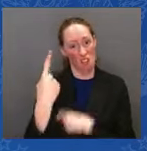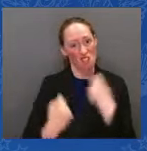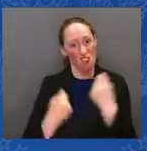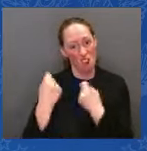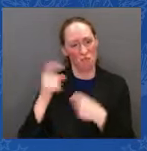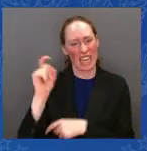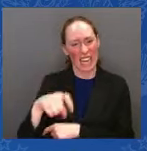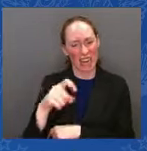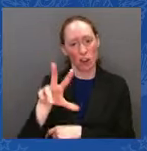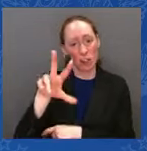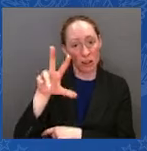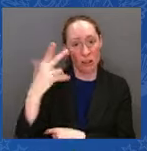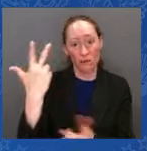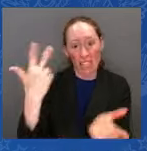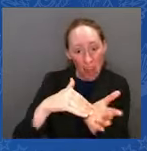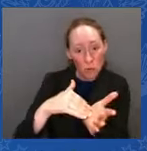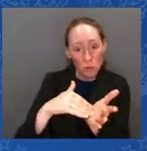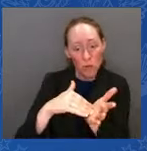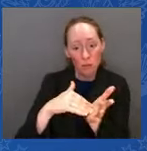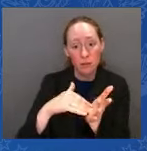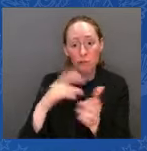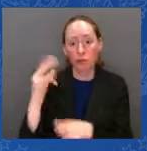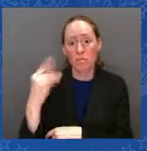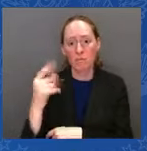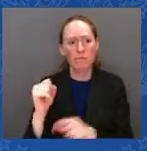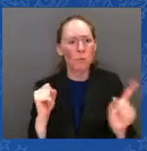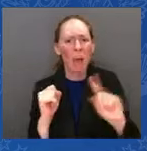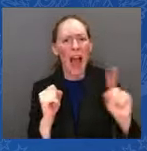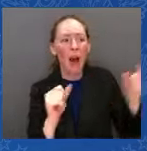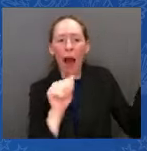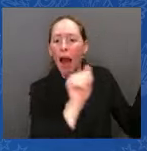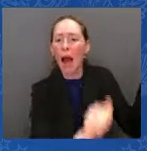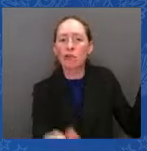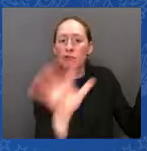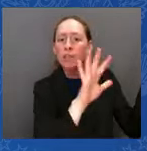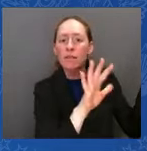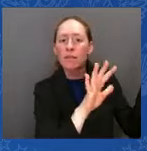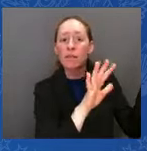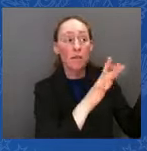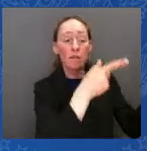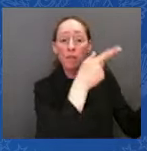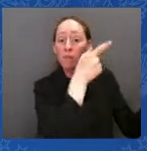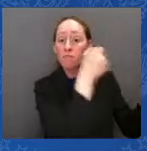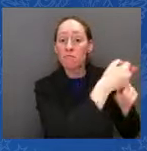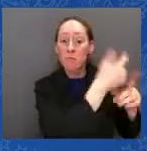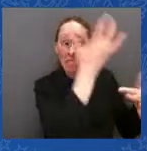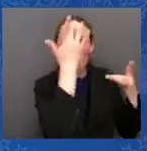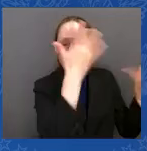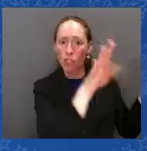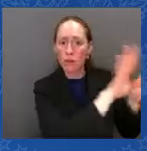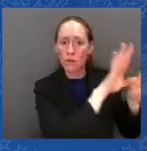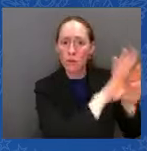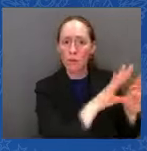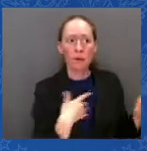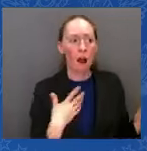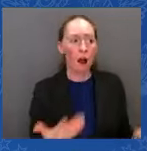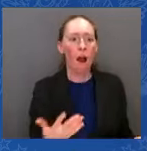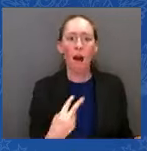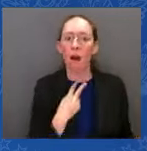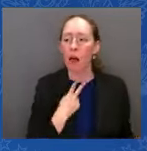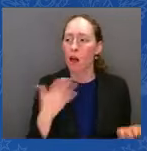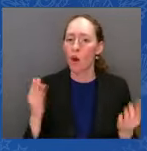being made in Asia. And when the pandemic hit, they shut down. So we were in trouble. Folks, these are the small computer chips the